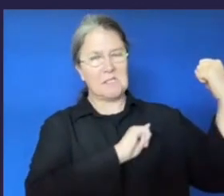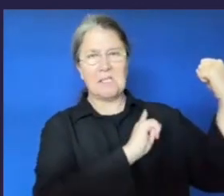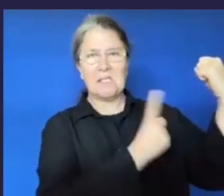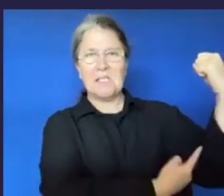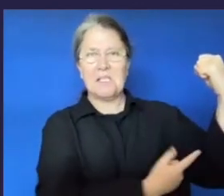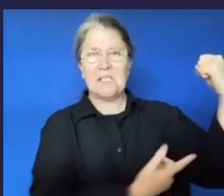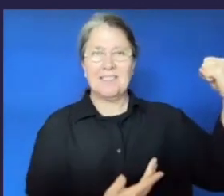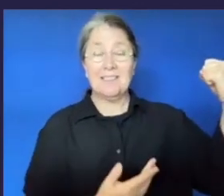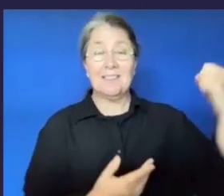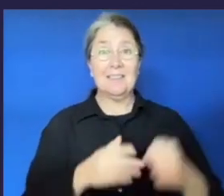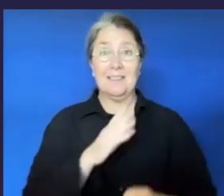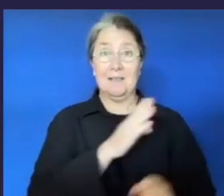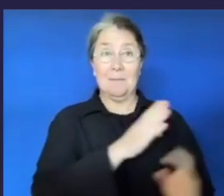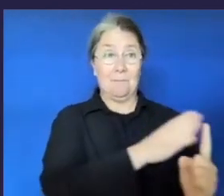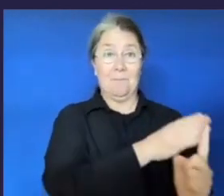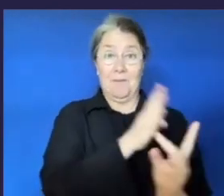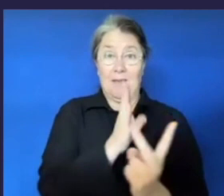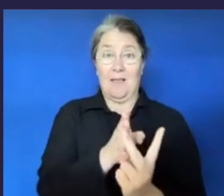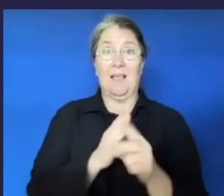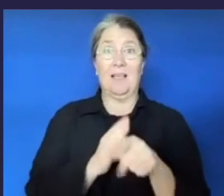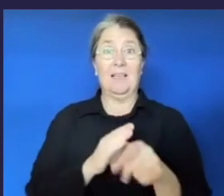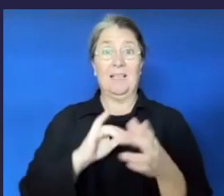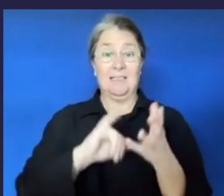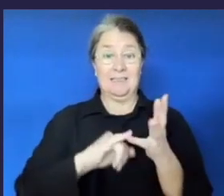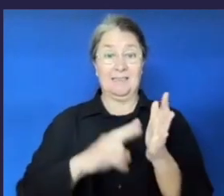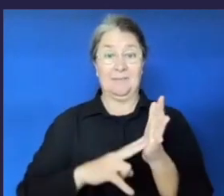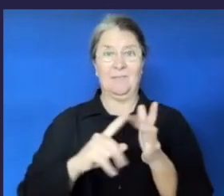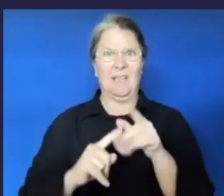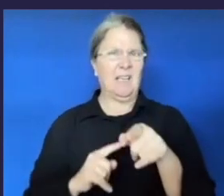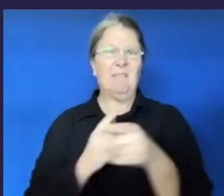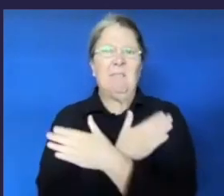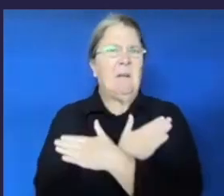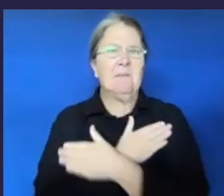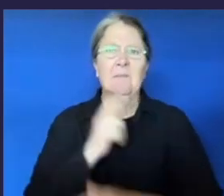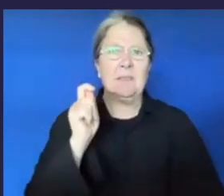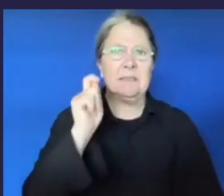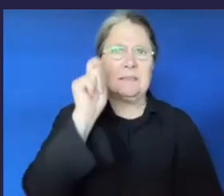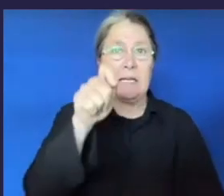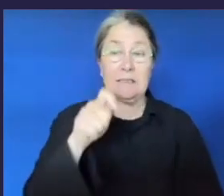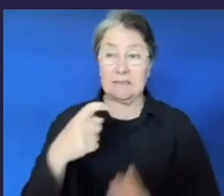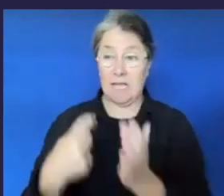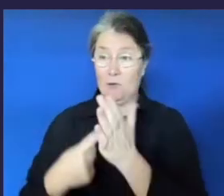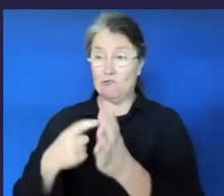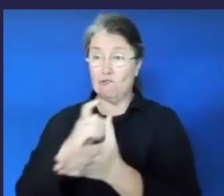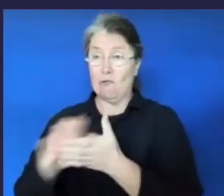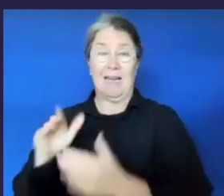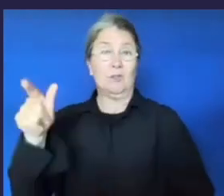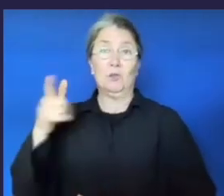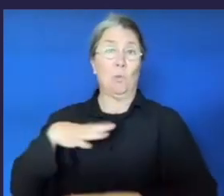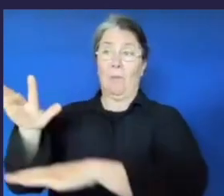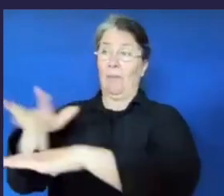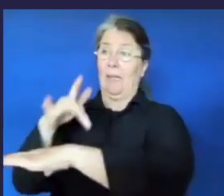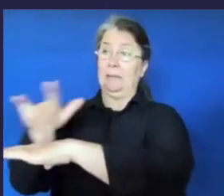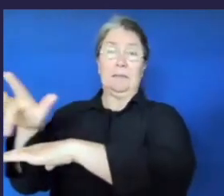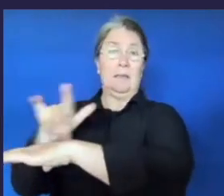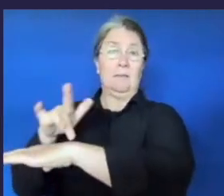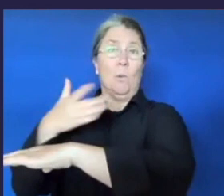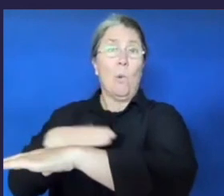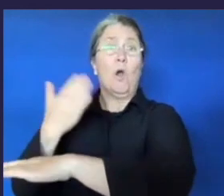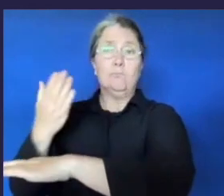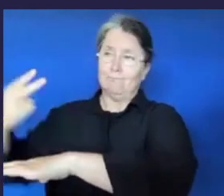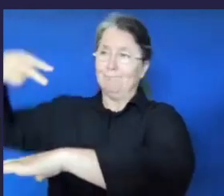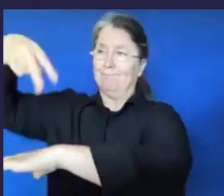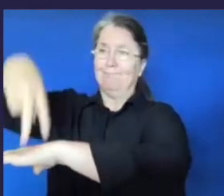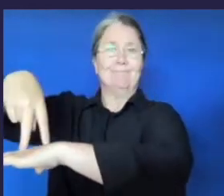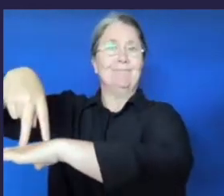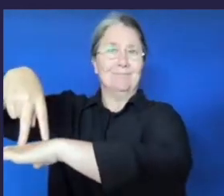has journeyed through the tennis world, and Rachel, just all she wanted to do was be on stage in the theatre. So we nut out we get